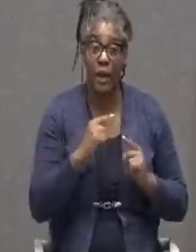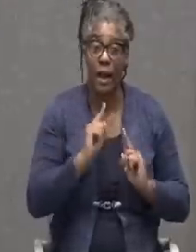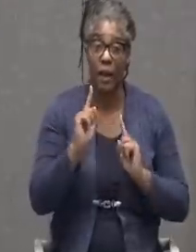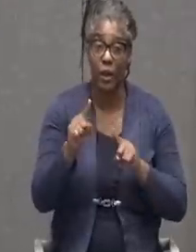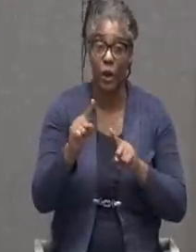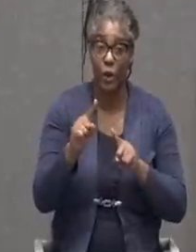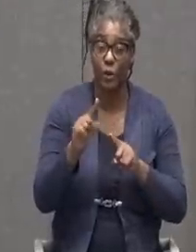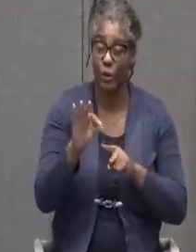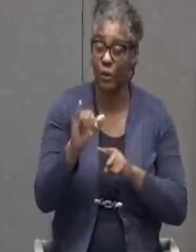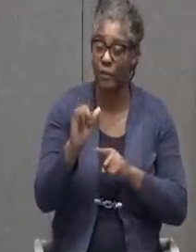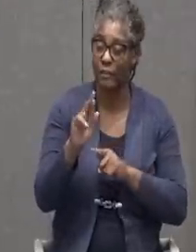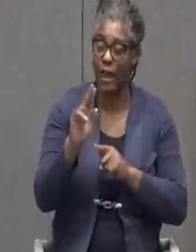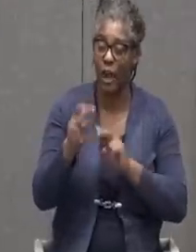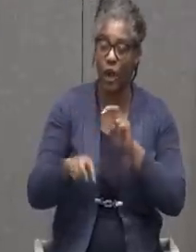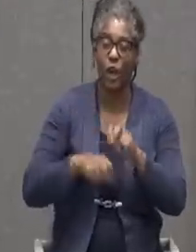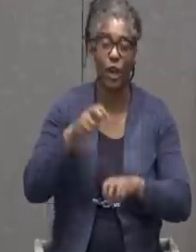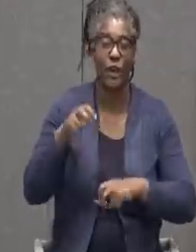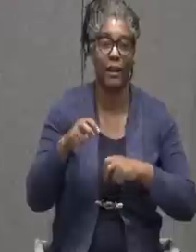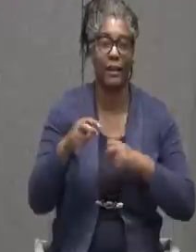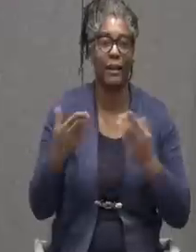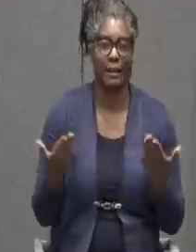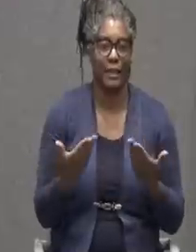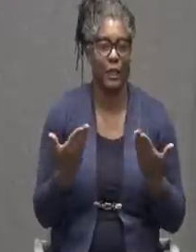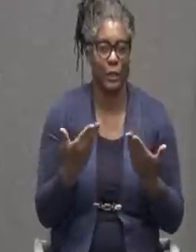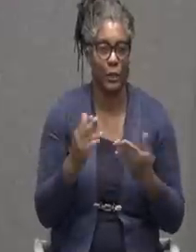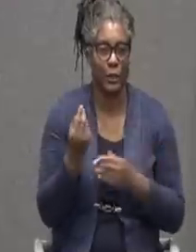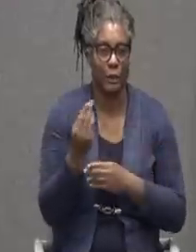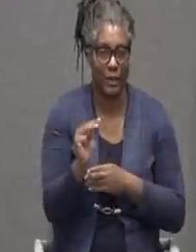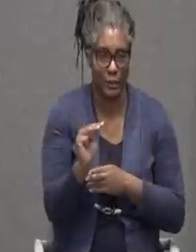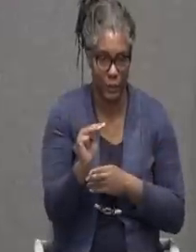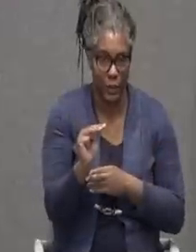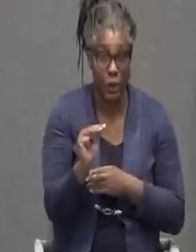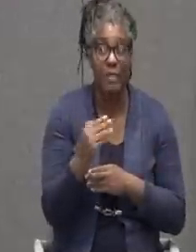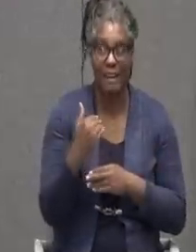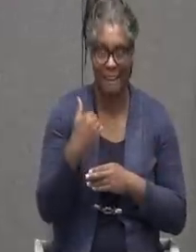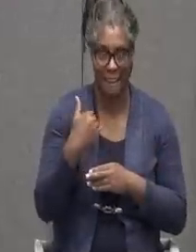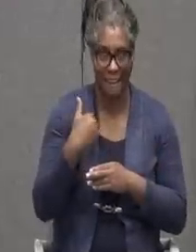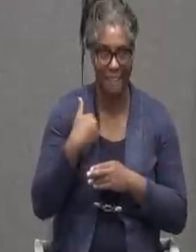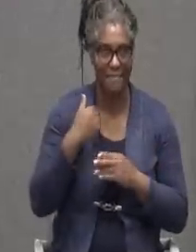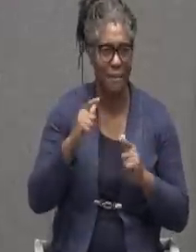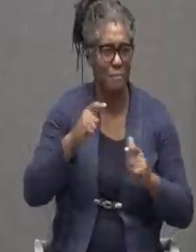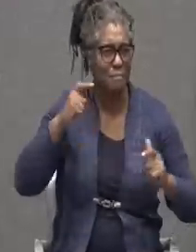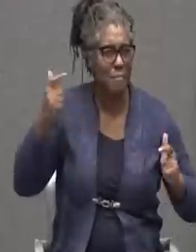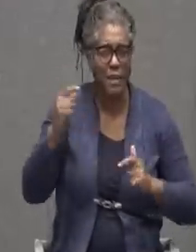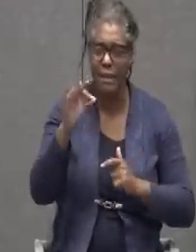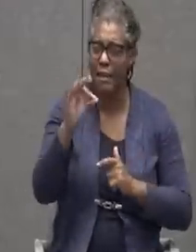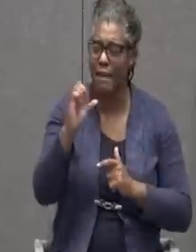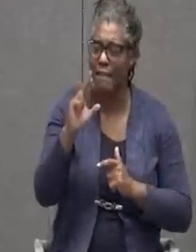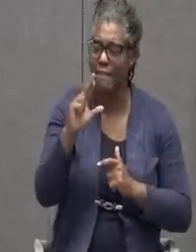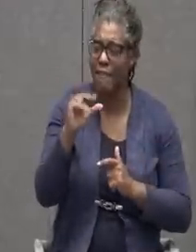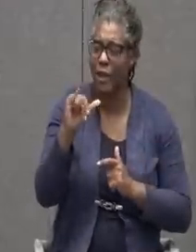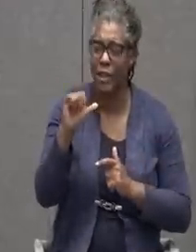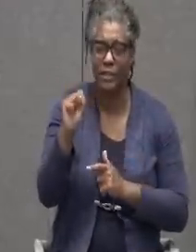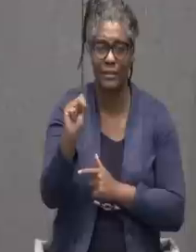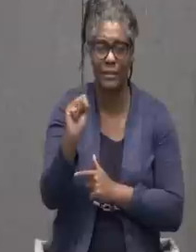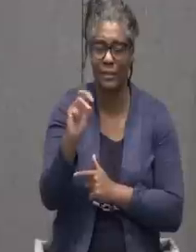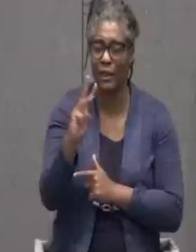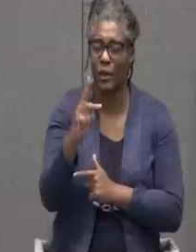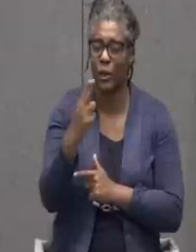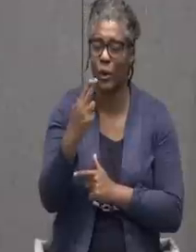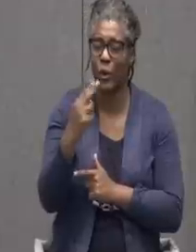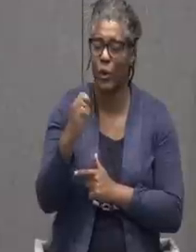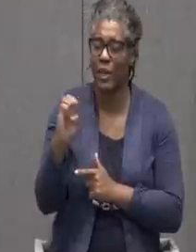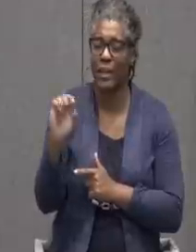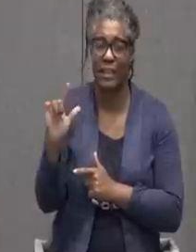our state fairgrounds, they have Ferris wheels there, and they are so big. They are some of